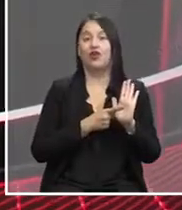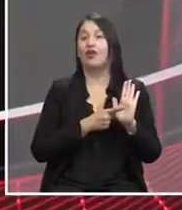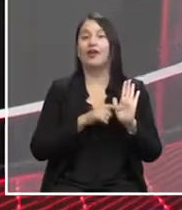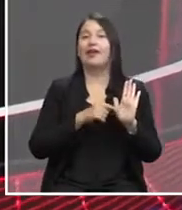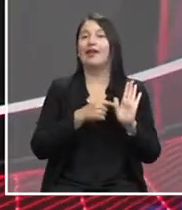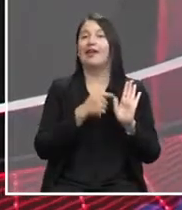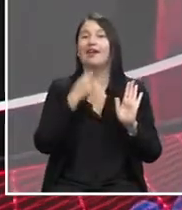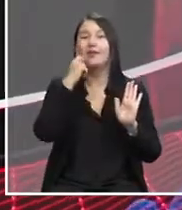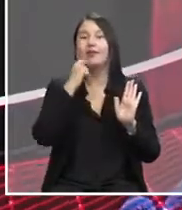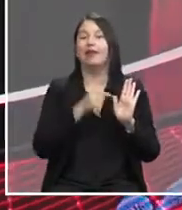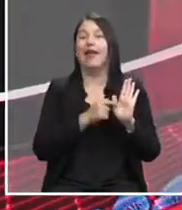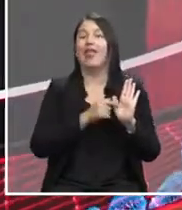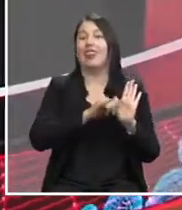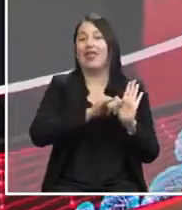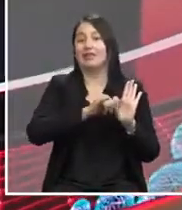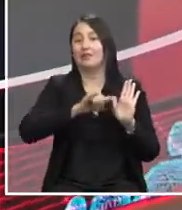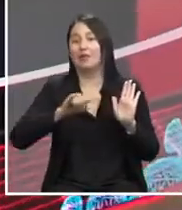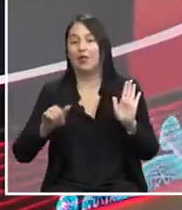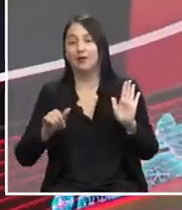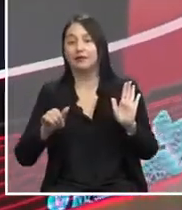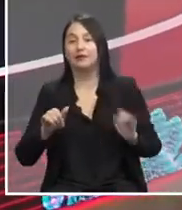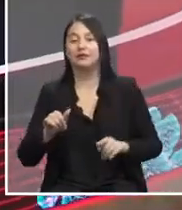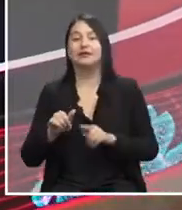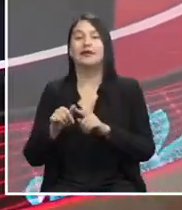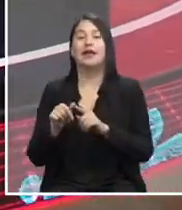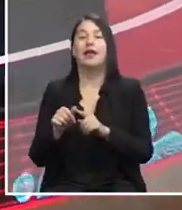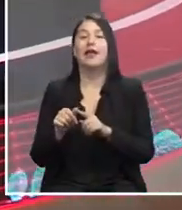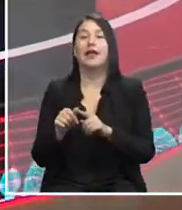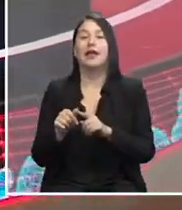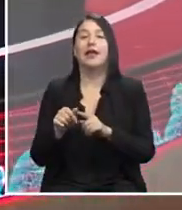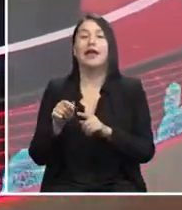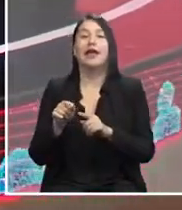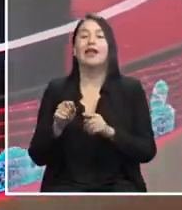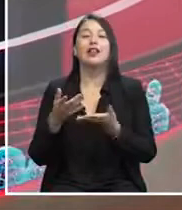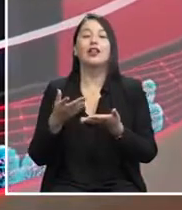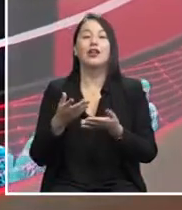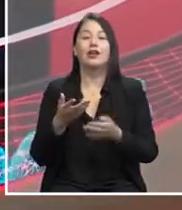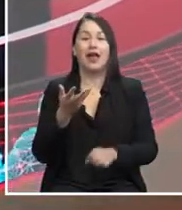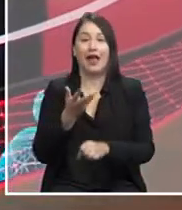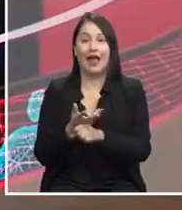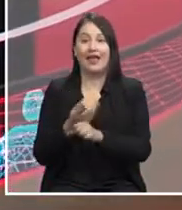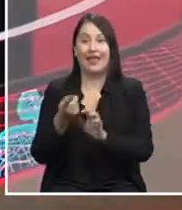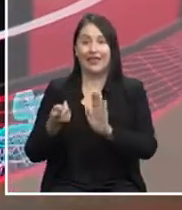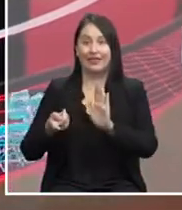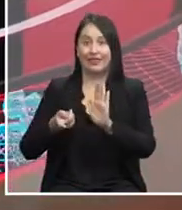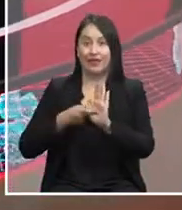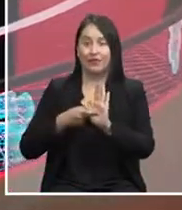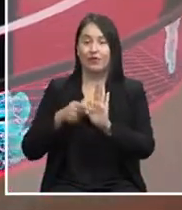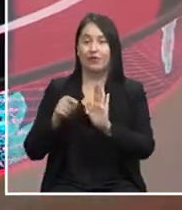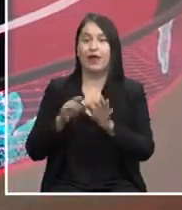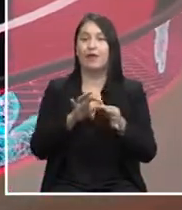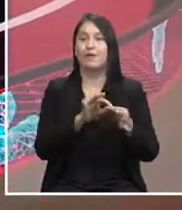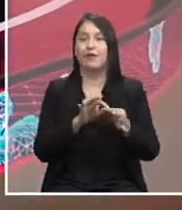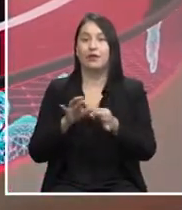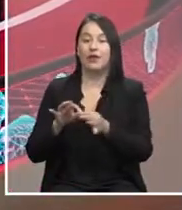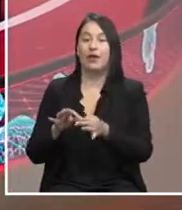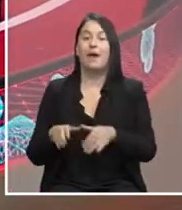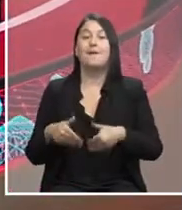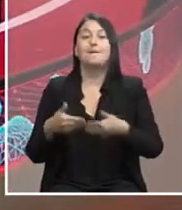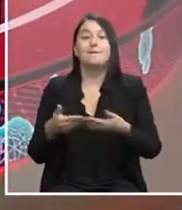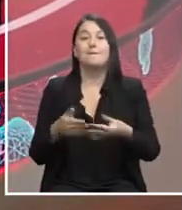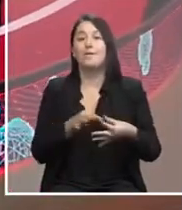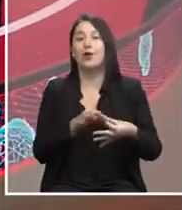to taxation, which is the reason for democracy. War, state,